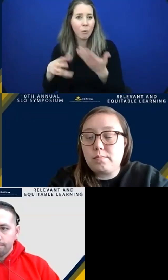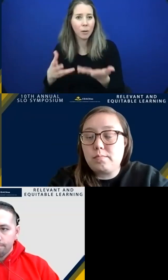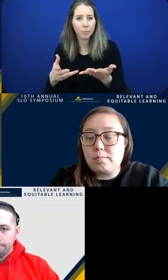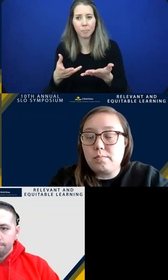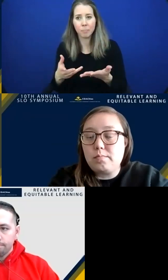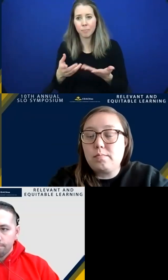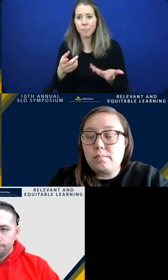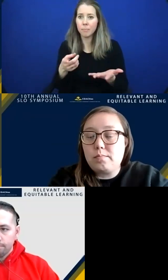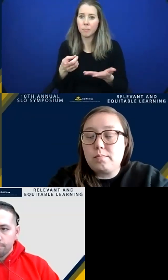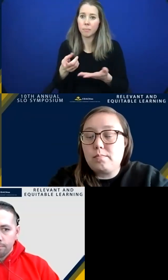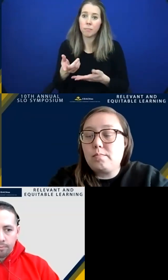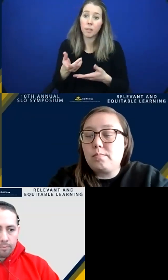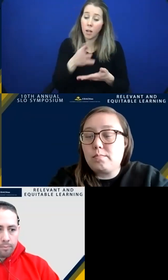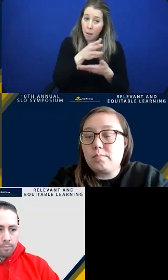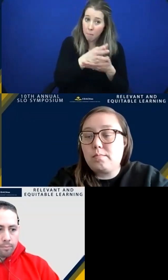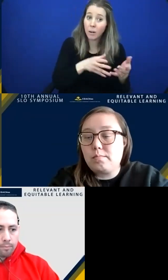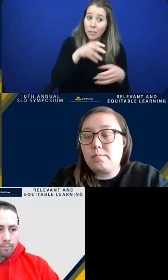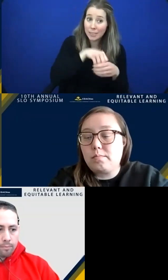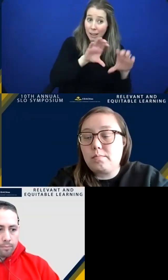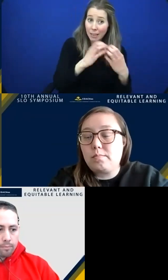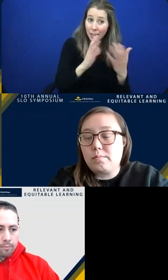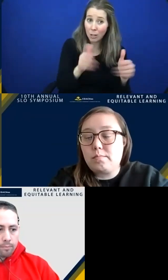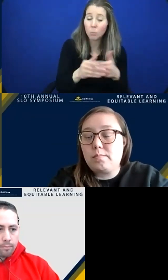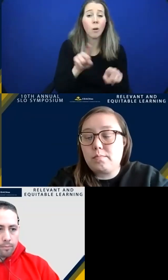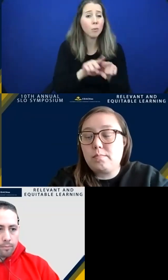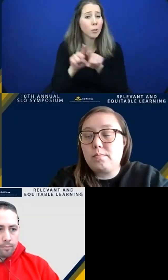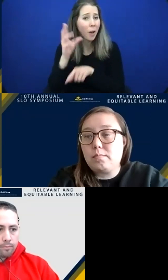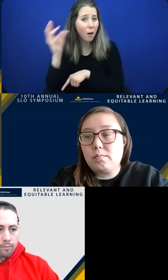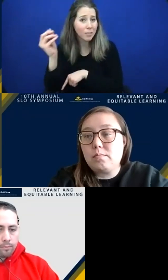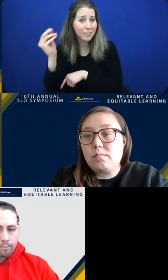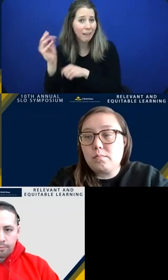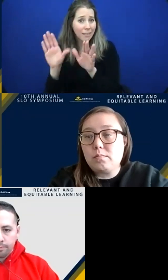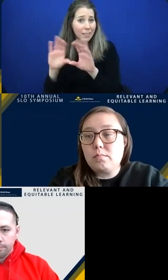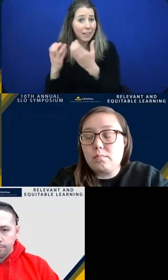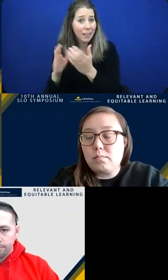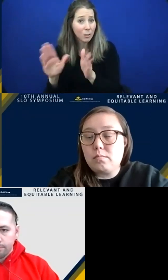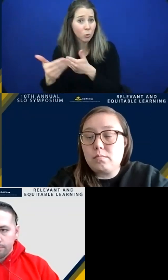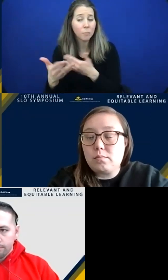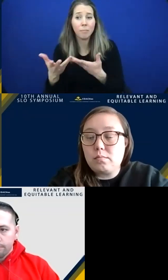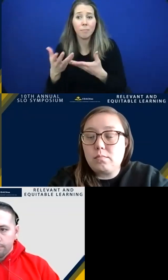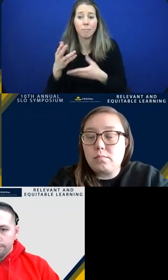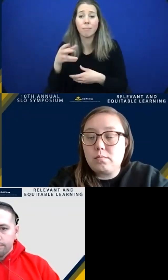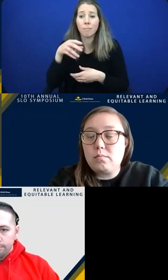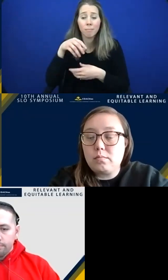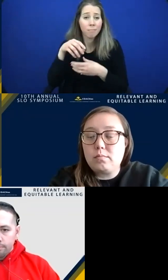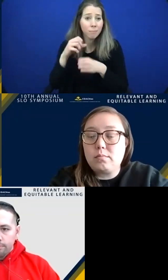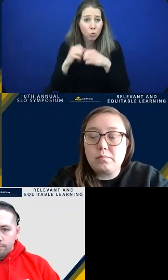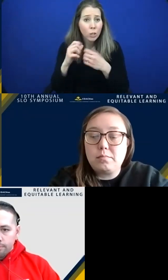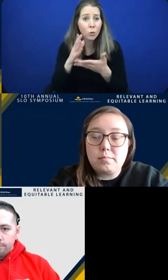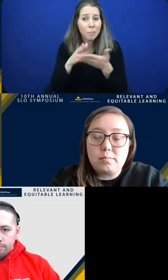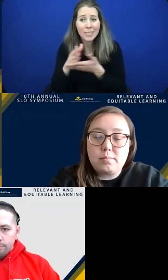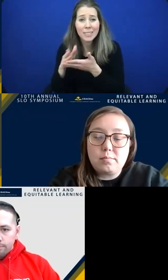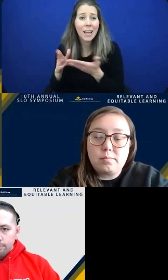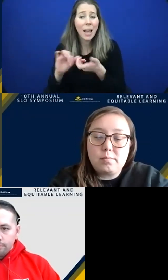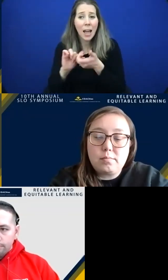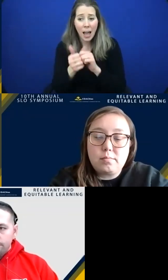piece inside the classroom and a piece outside the classroom. There will be infrastructure pieces as well. So how do we,